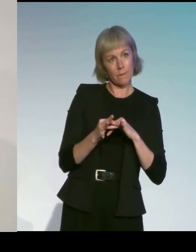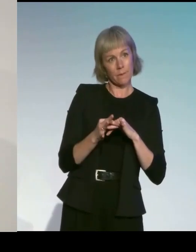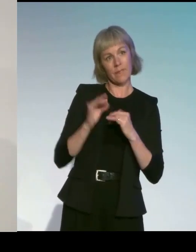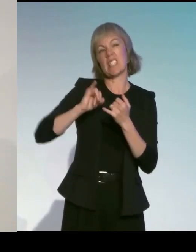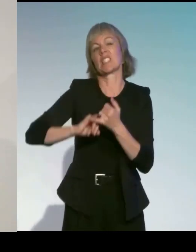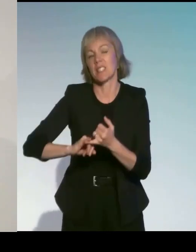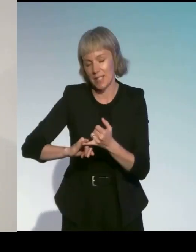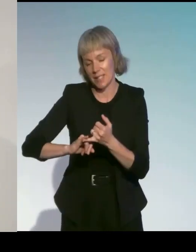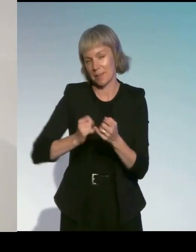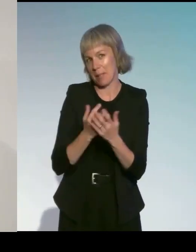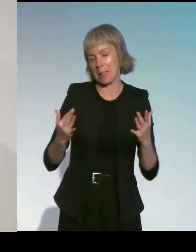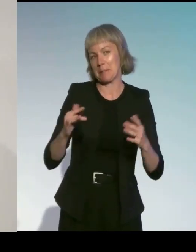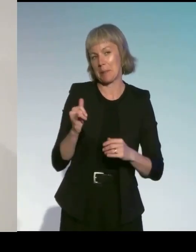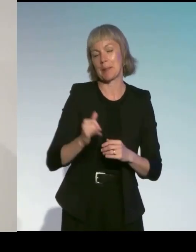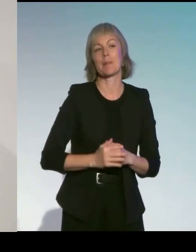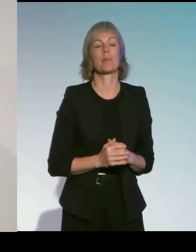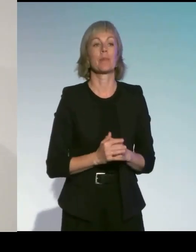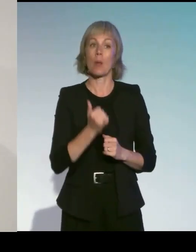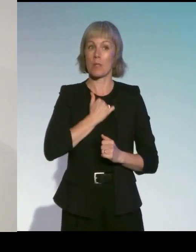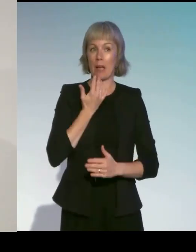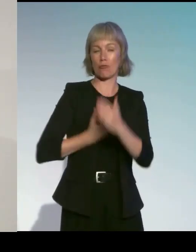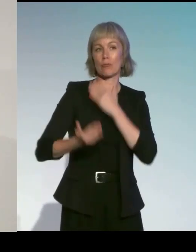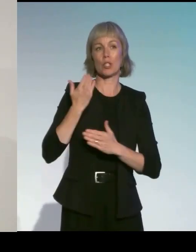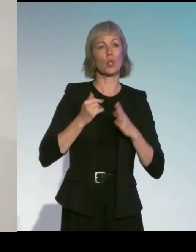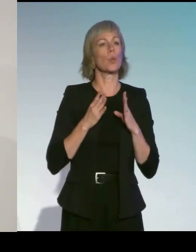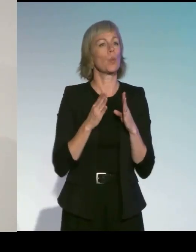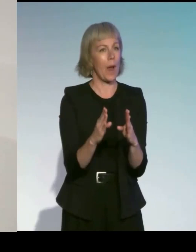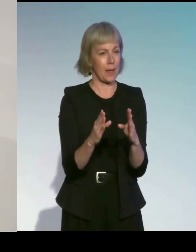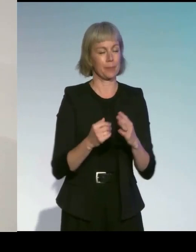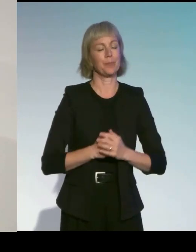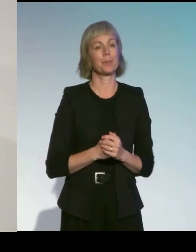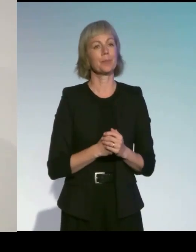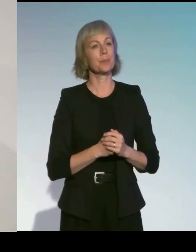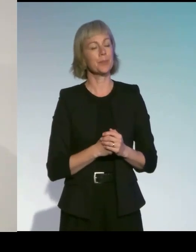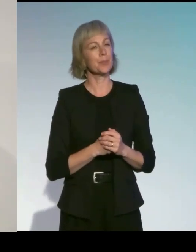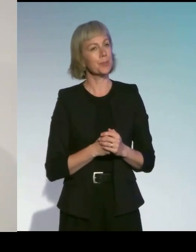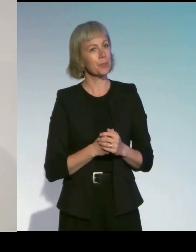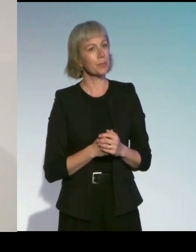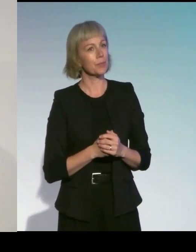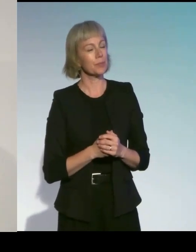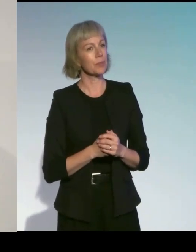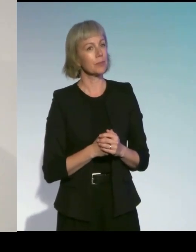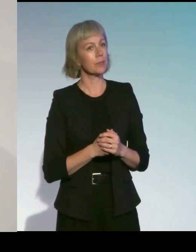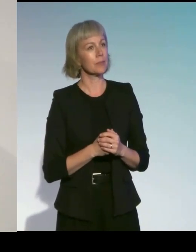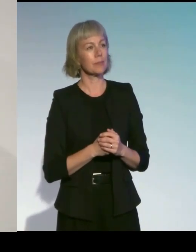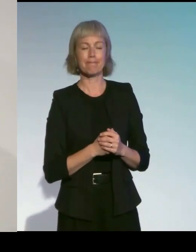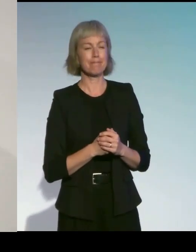wives. But that was our traditional pageant. But